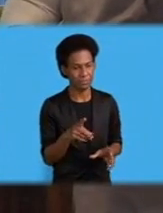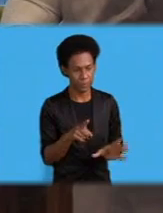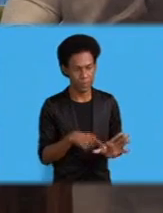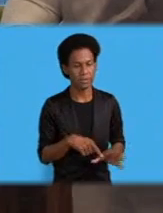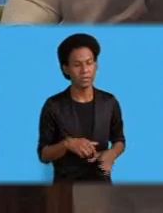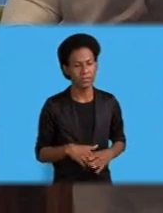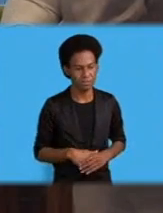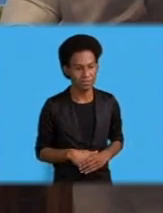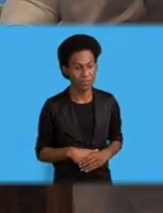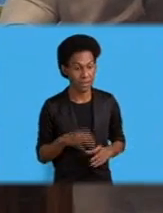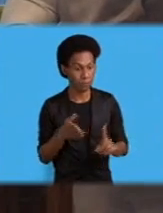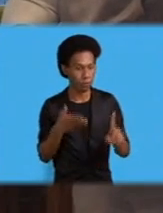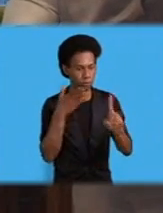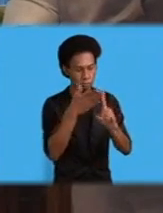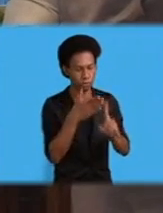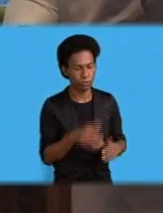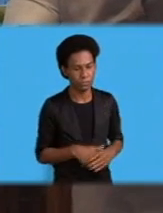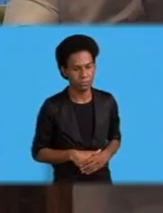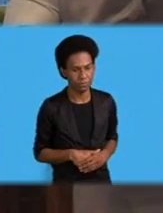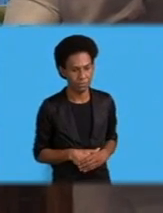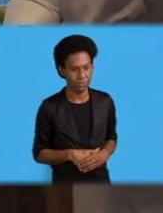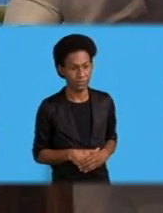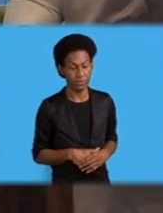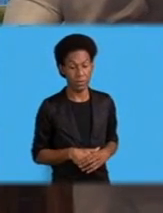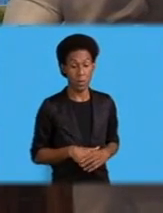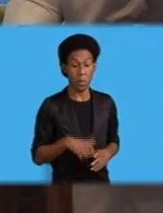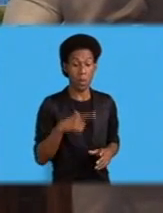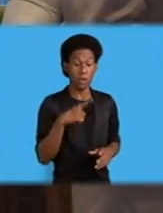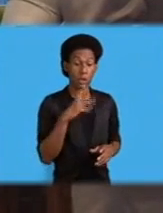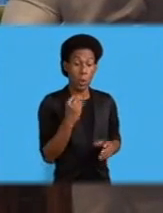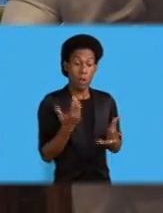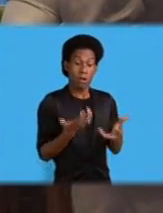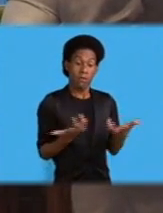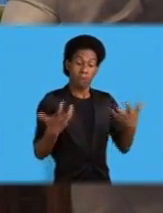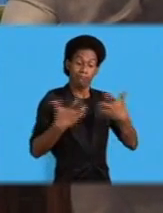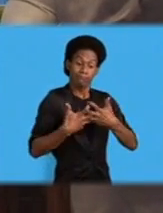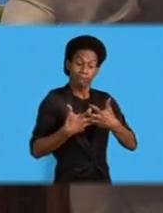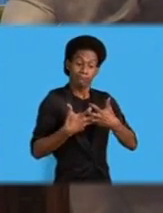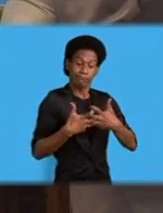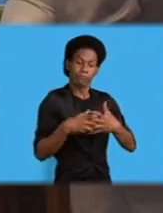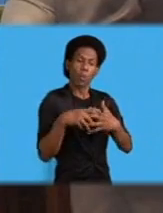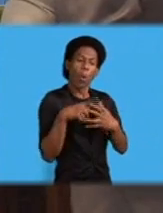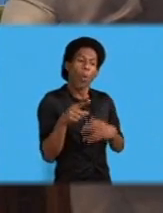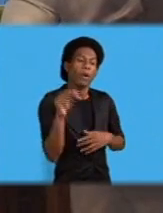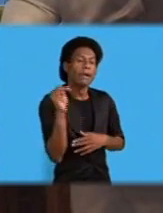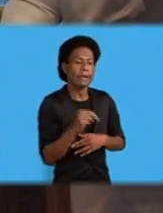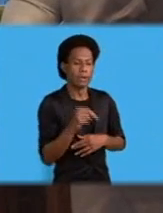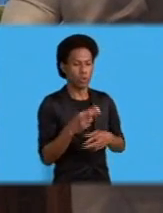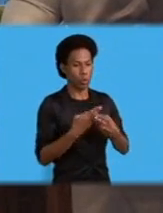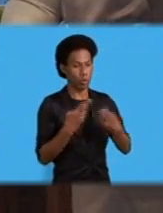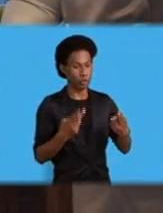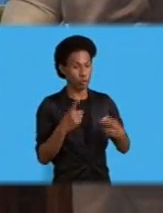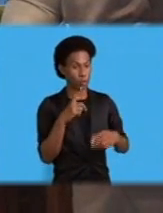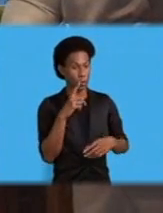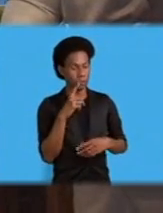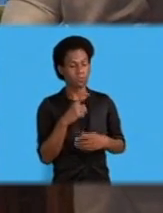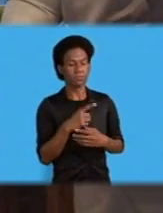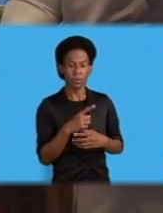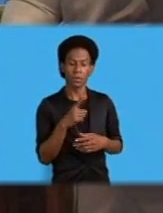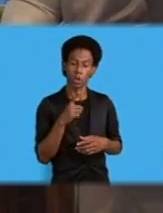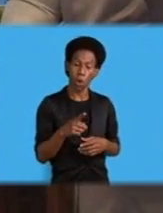demand the development of a sustainable financing mechanism similar to the Sobi Basin Endowment Trust Fund to cover for the